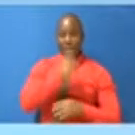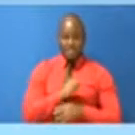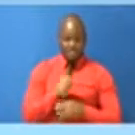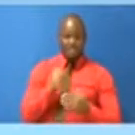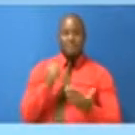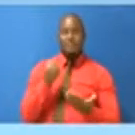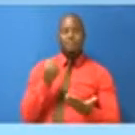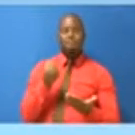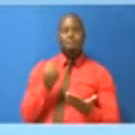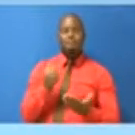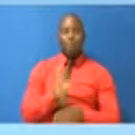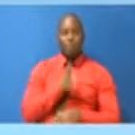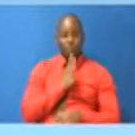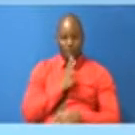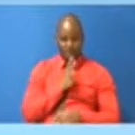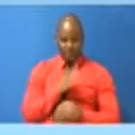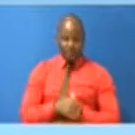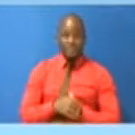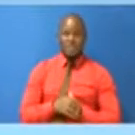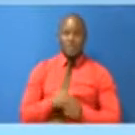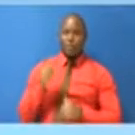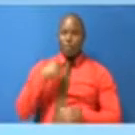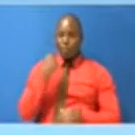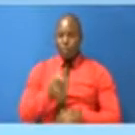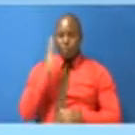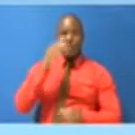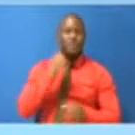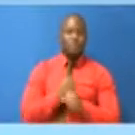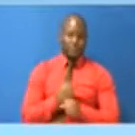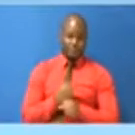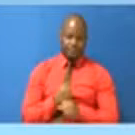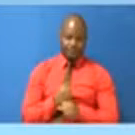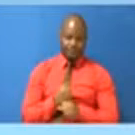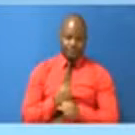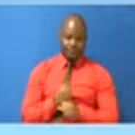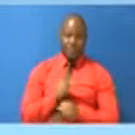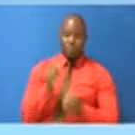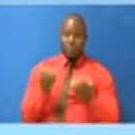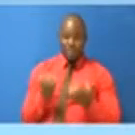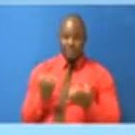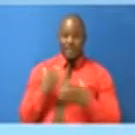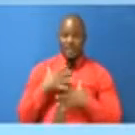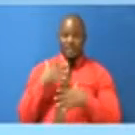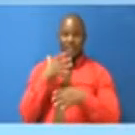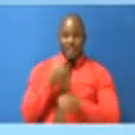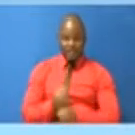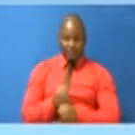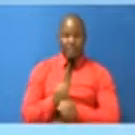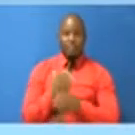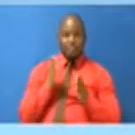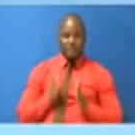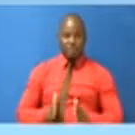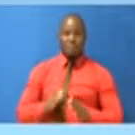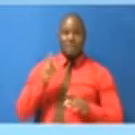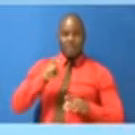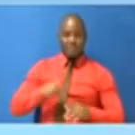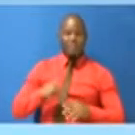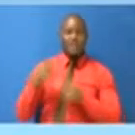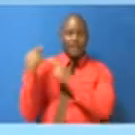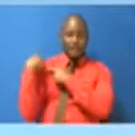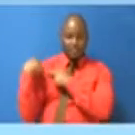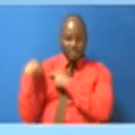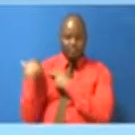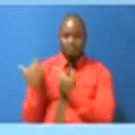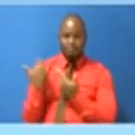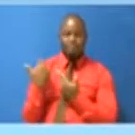sources of water it is who will do it because you need to be trustworthy and you need to be capable